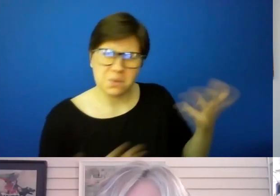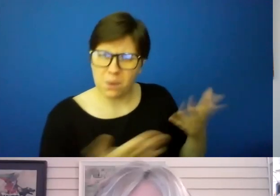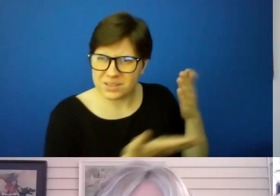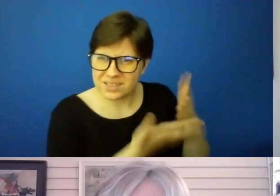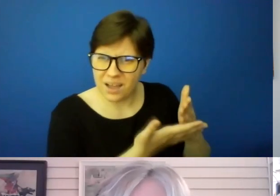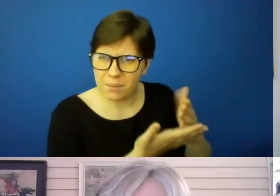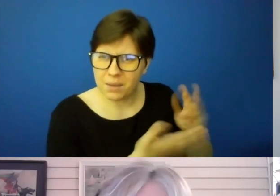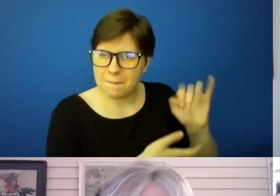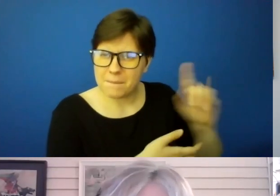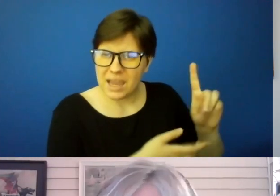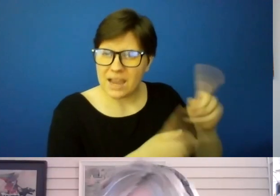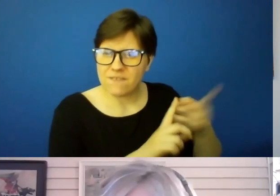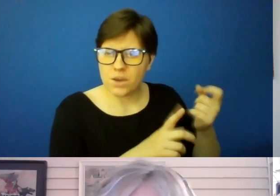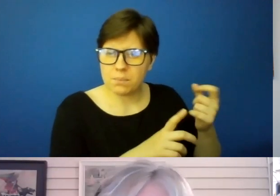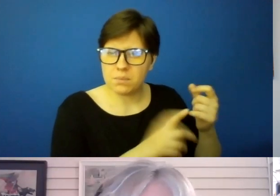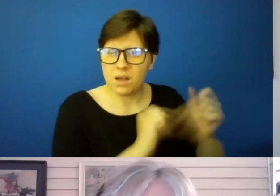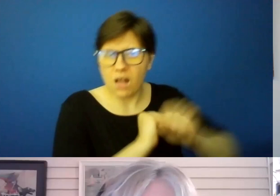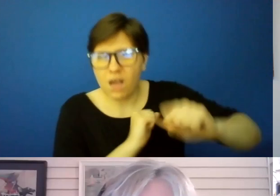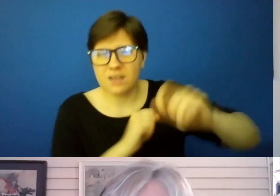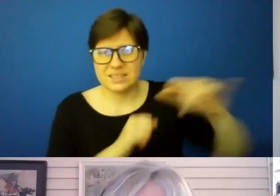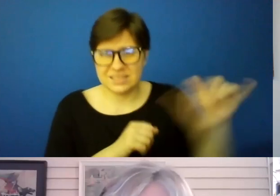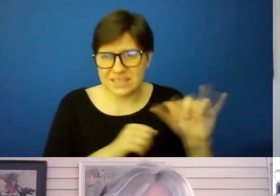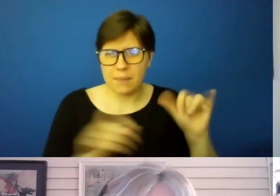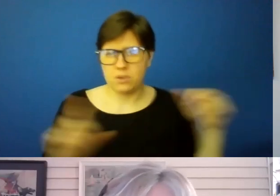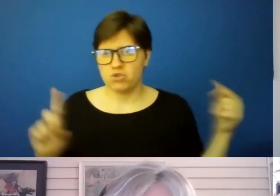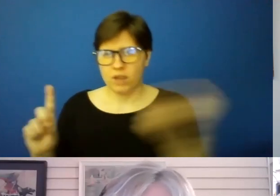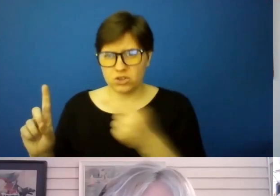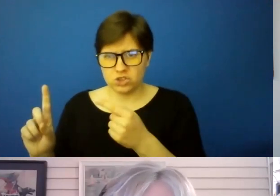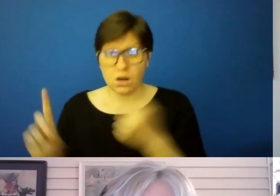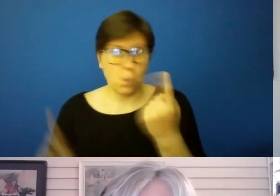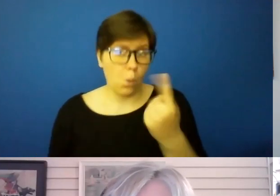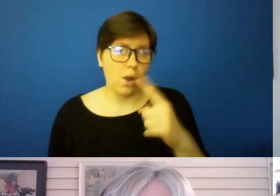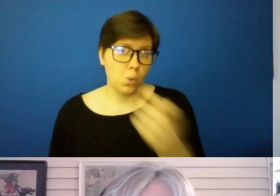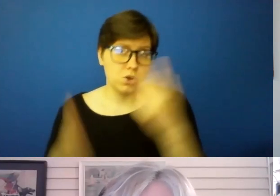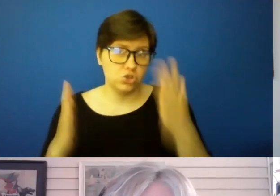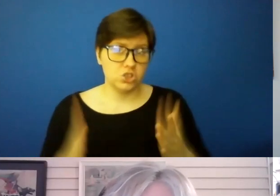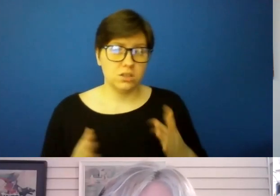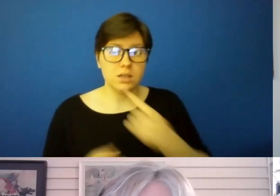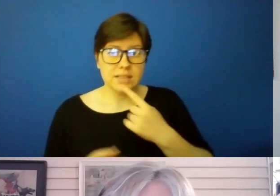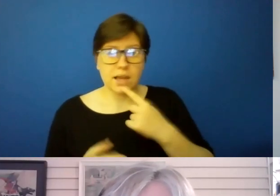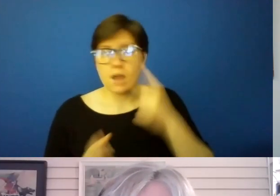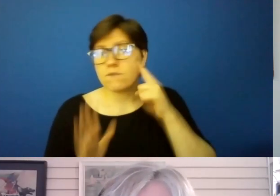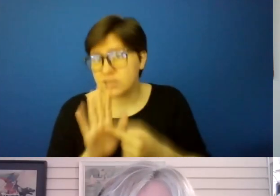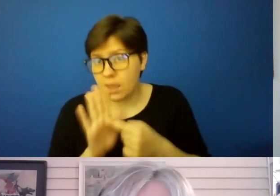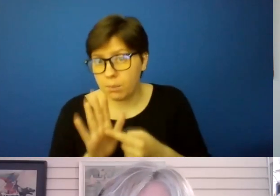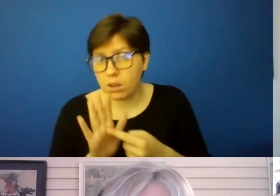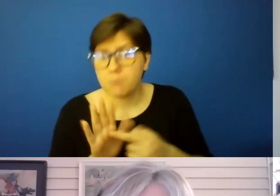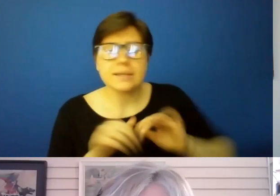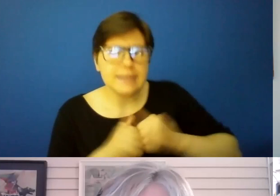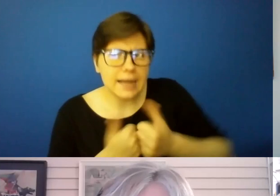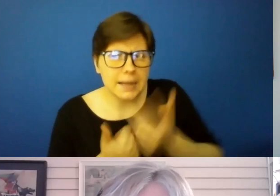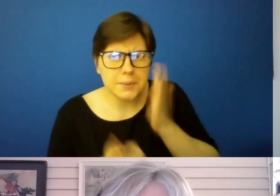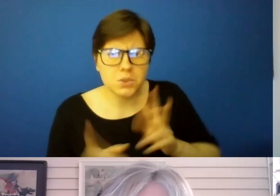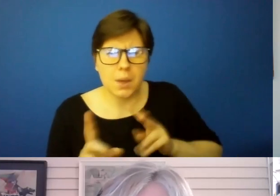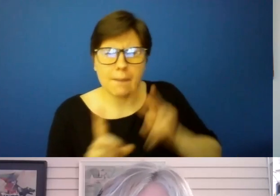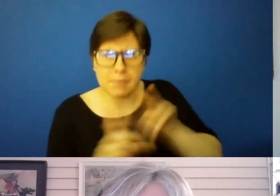that same way? And one of the other questioners asked, for example, how would you apply,